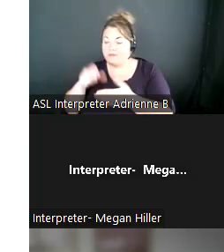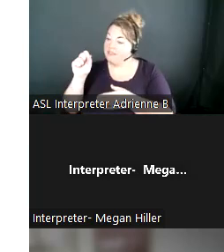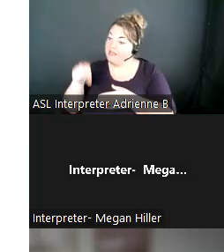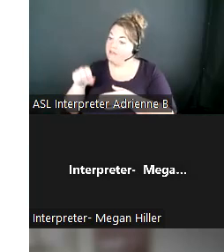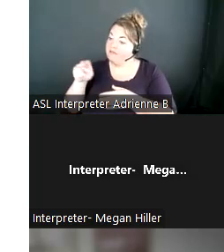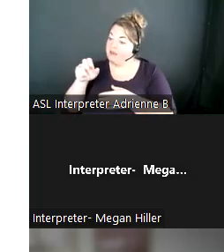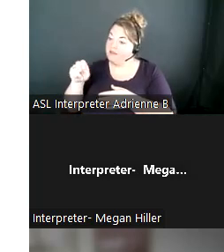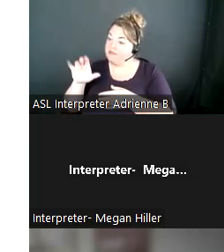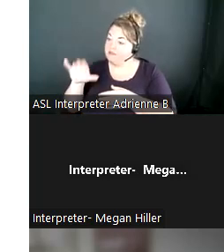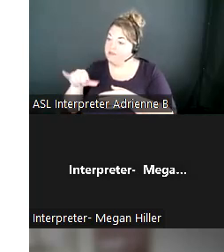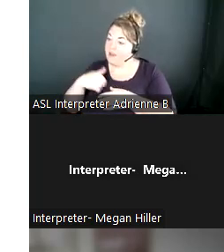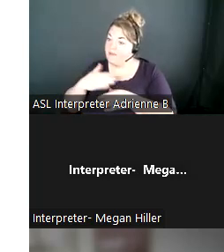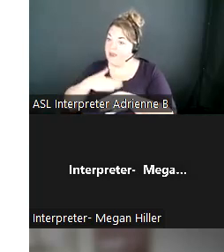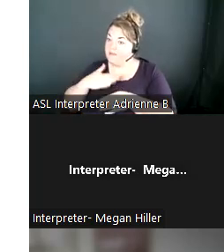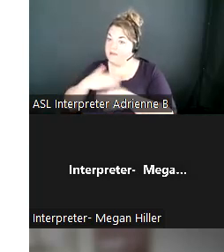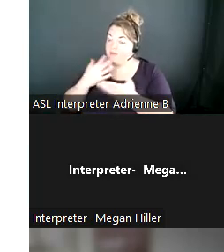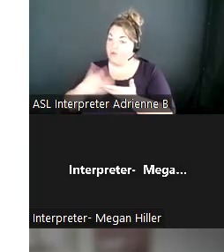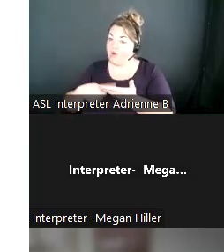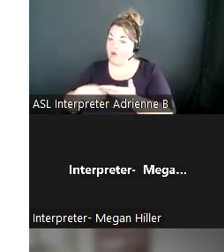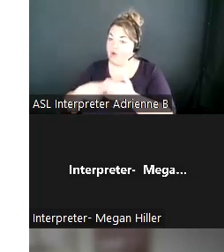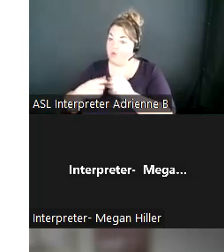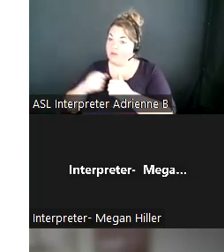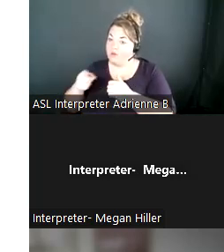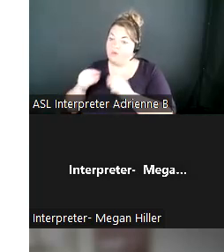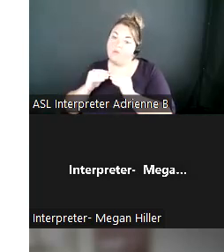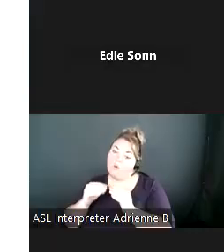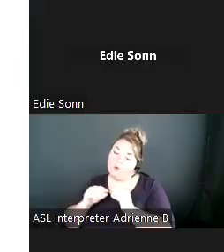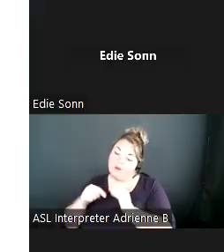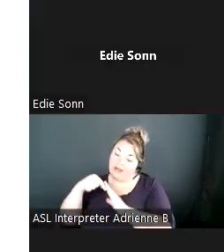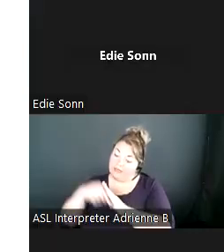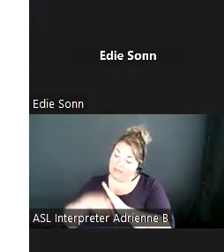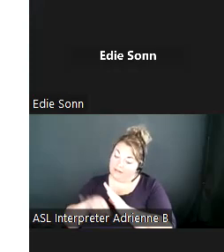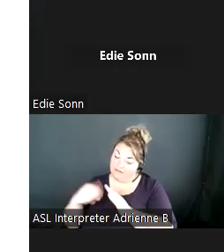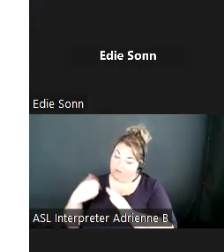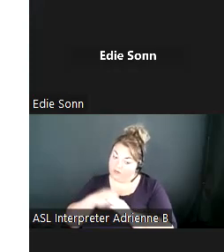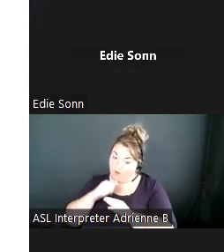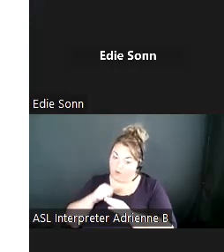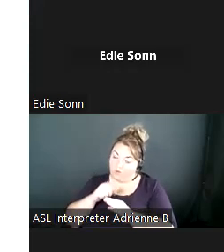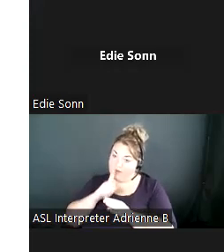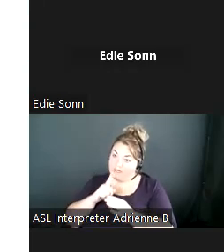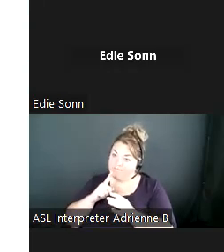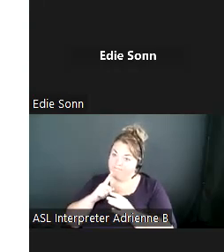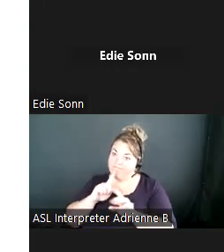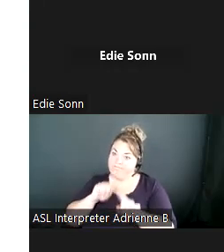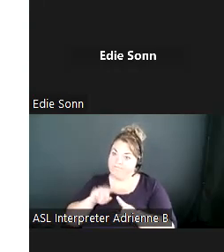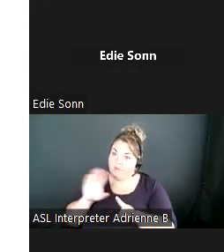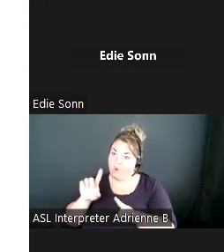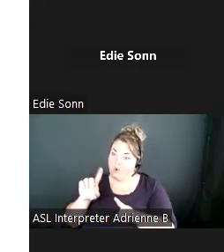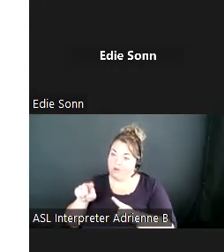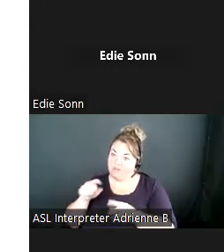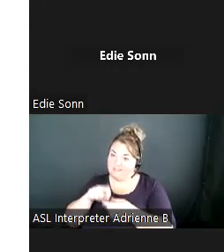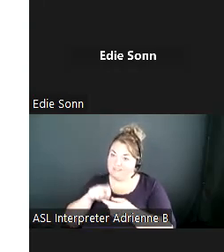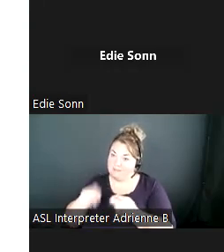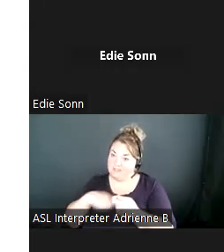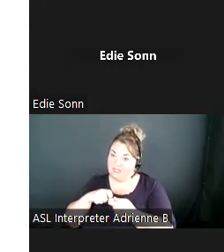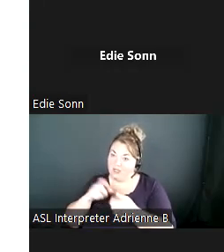Nancy, I'm happy to talk with you at length if we don't get down to the specifics in this particular meeting.